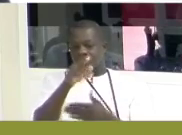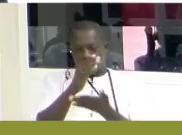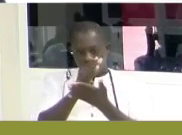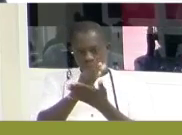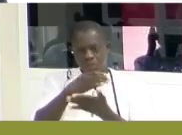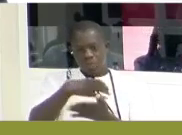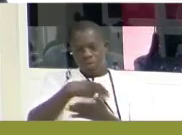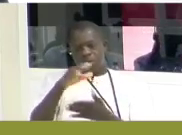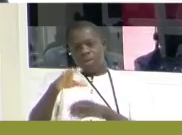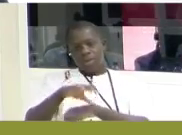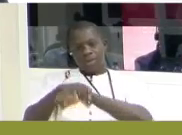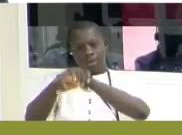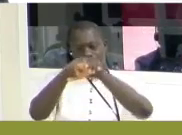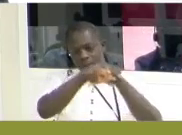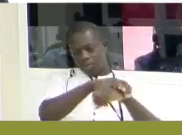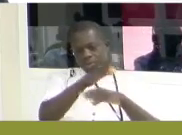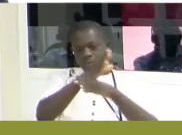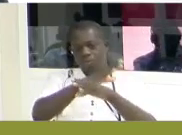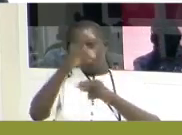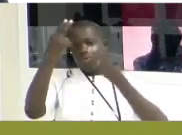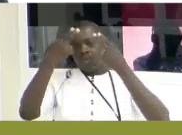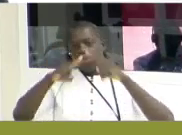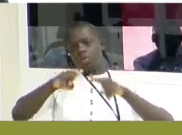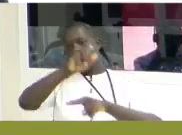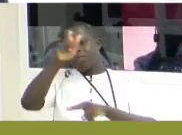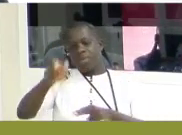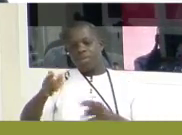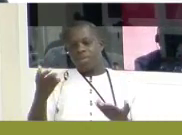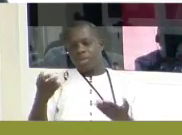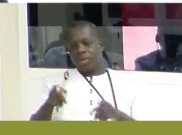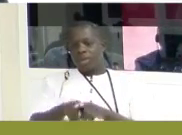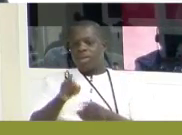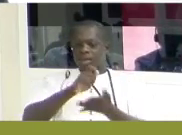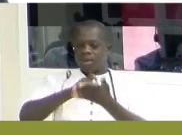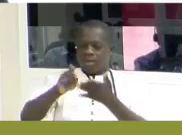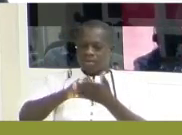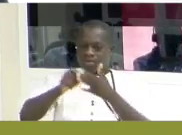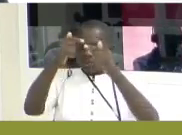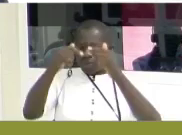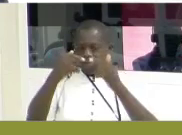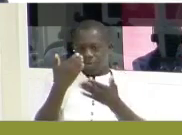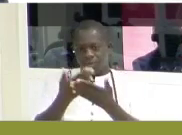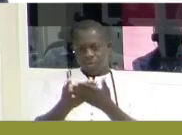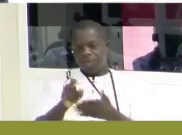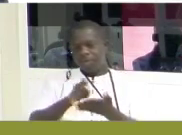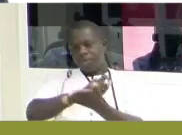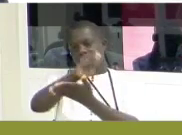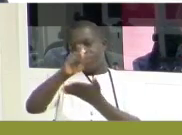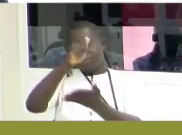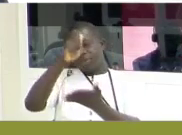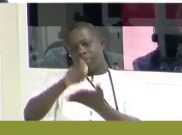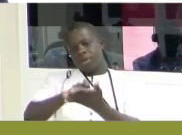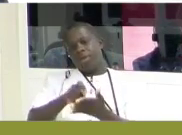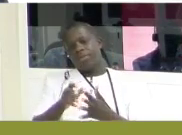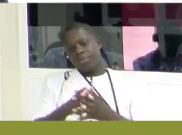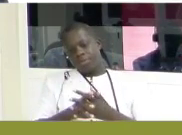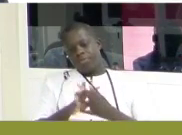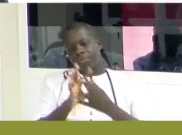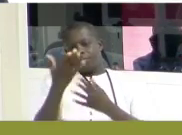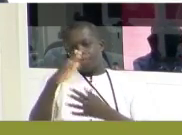before a lawyer. I wrote my statement, signed it. Then from there,